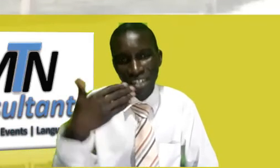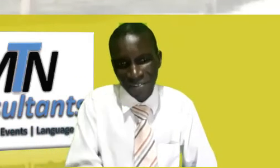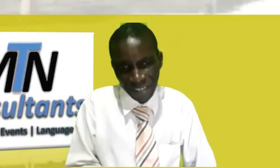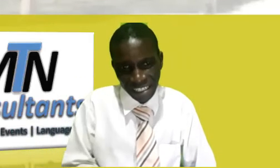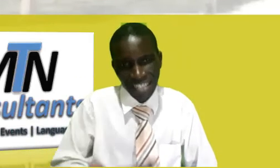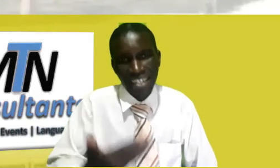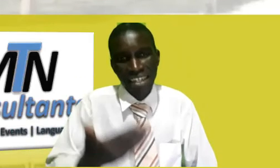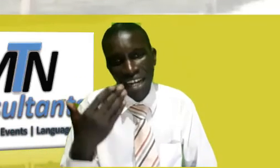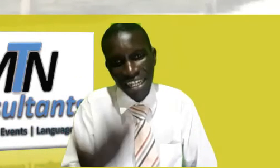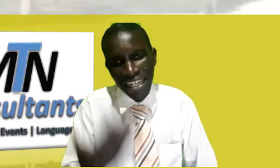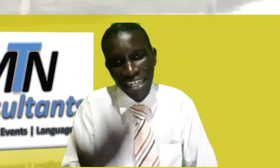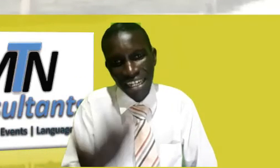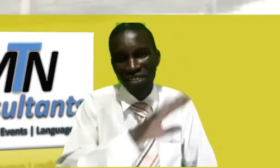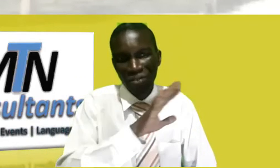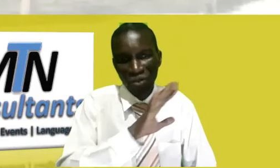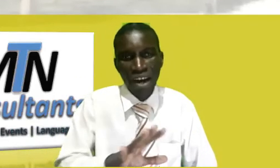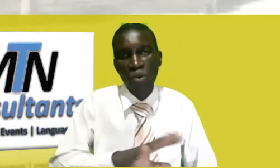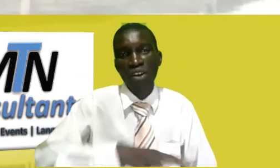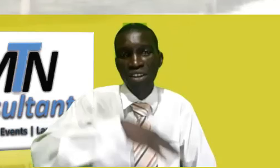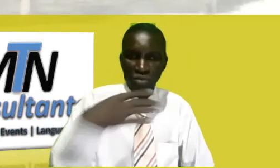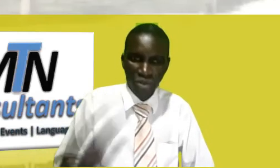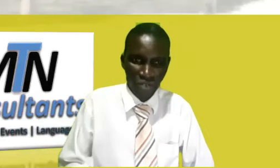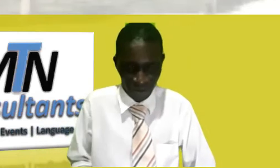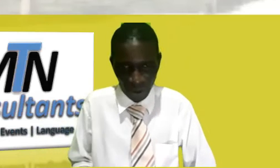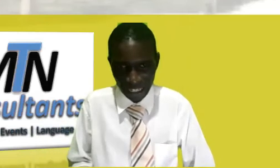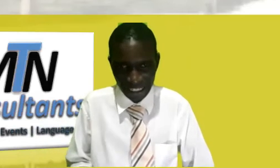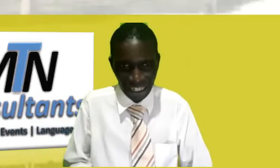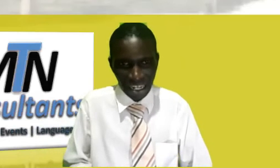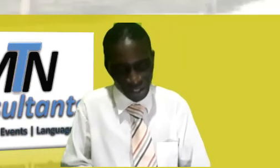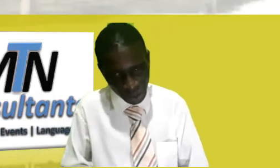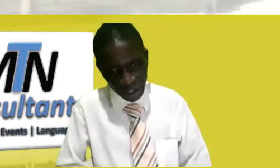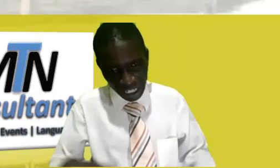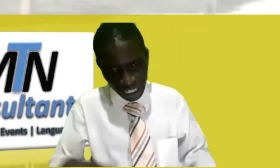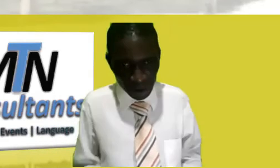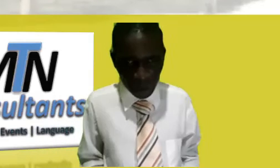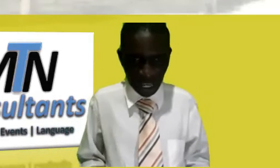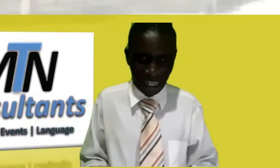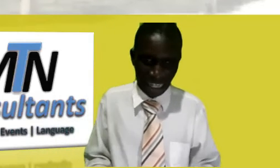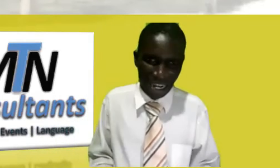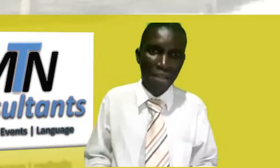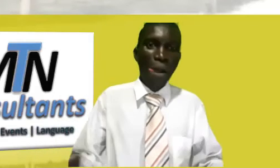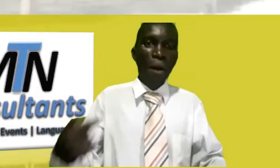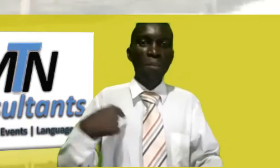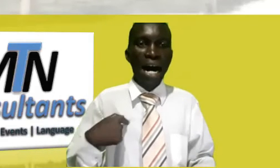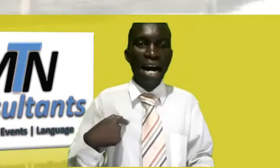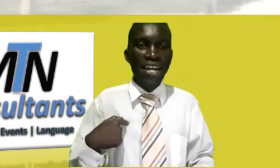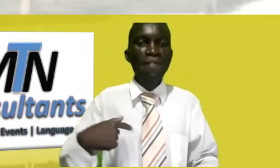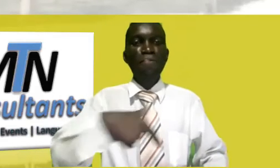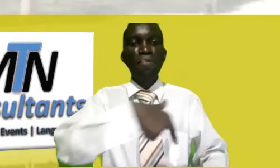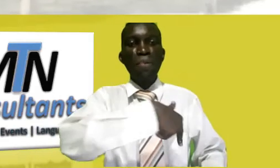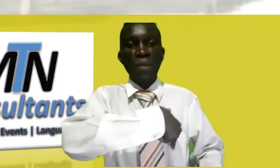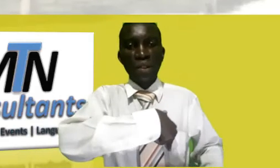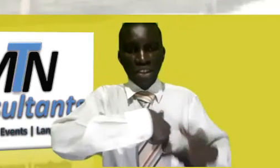be your reference identity from now on moving forward. So let me go back again.